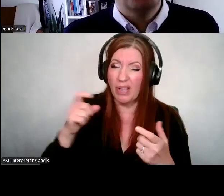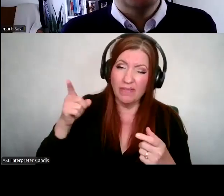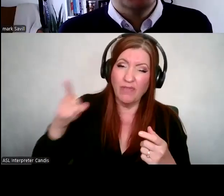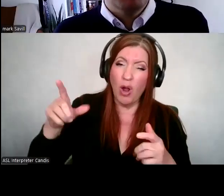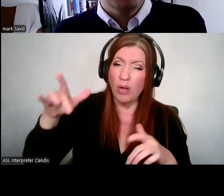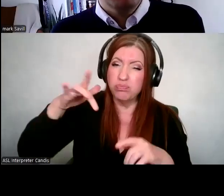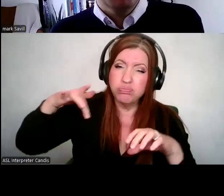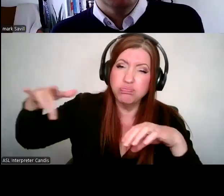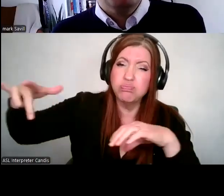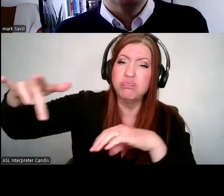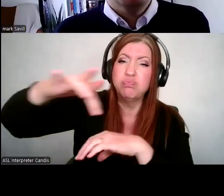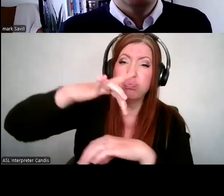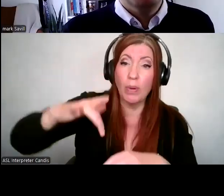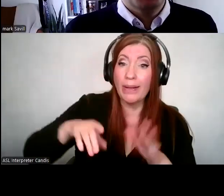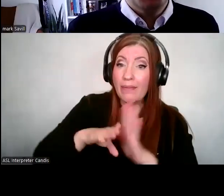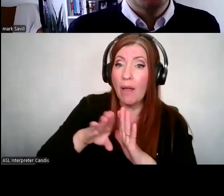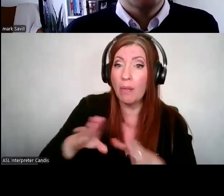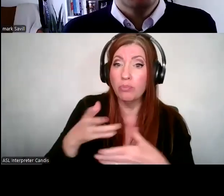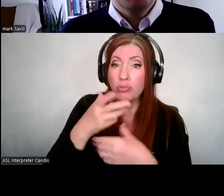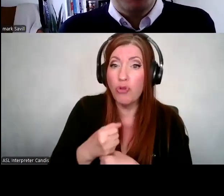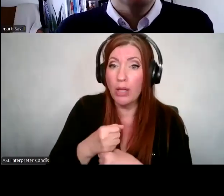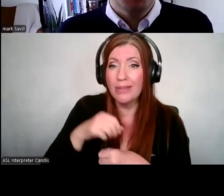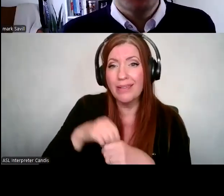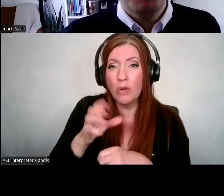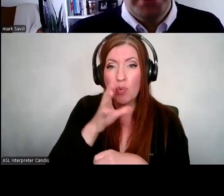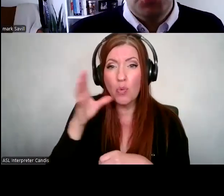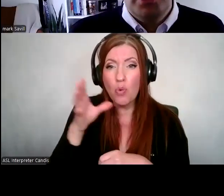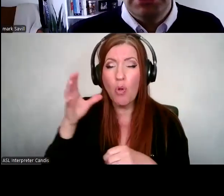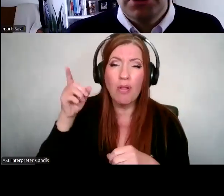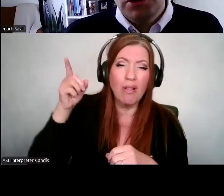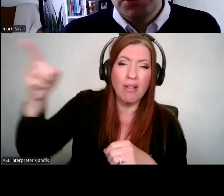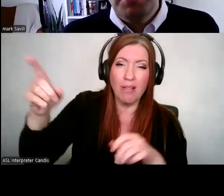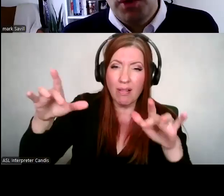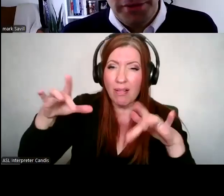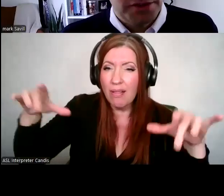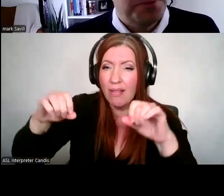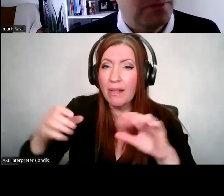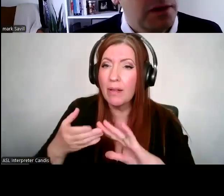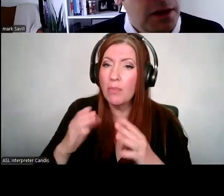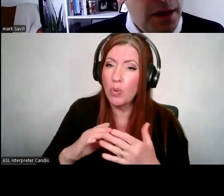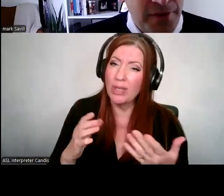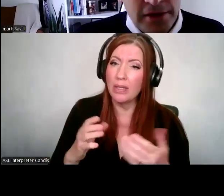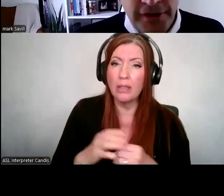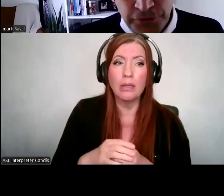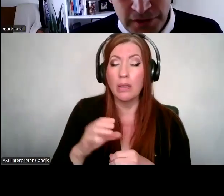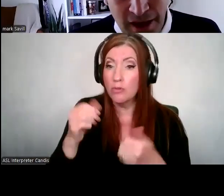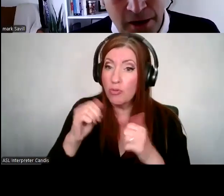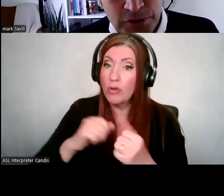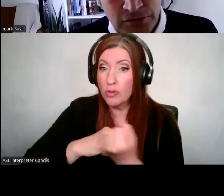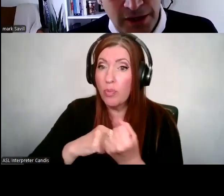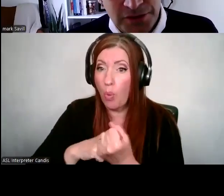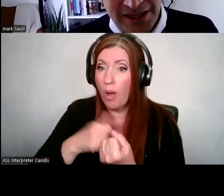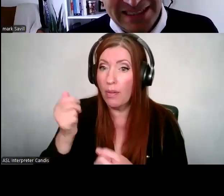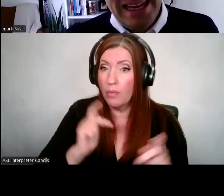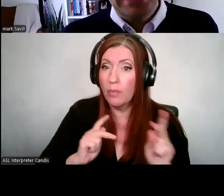developing trust in these rural communities that perhaps aren't so used to outsiders coming in and trying to sort of support others. And then the final thing that came up